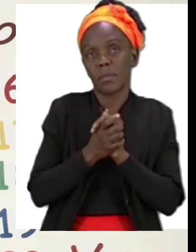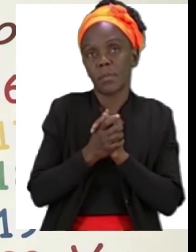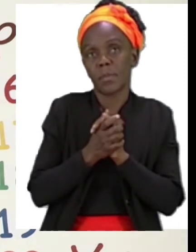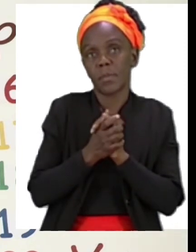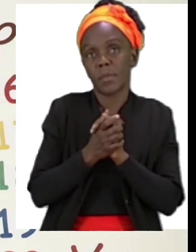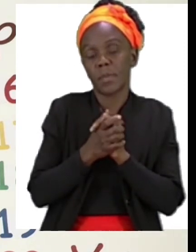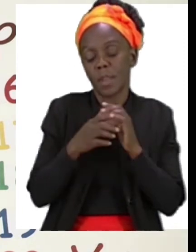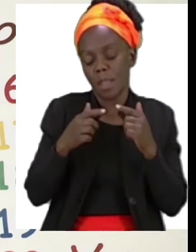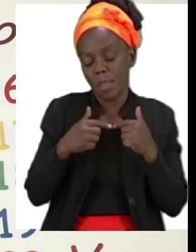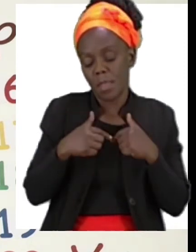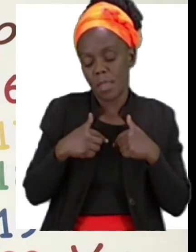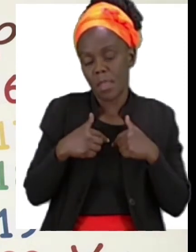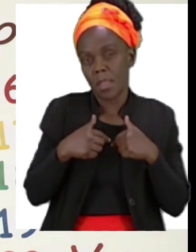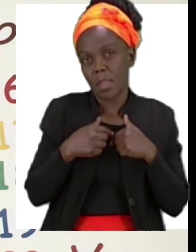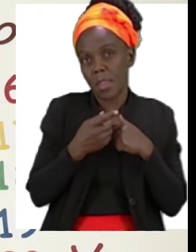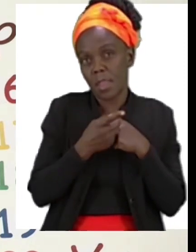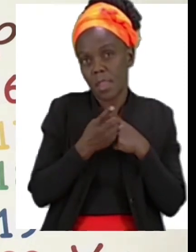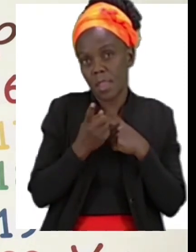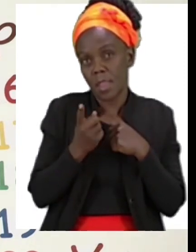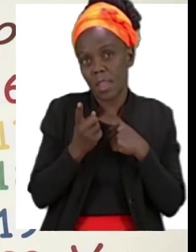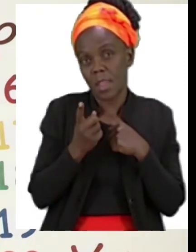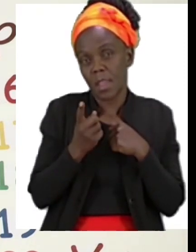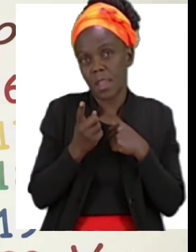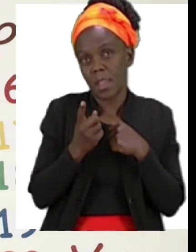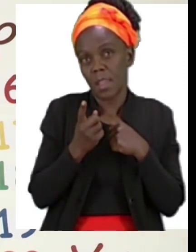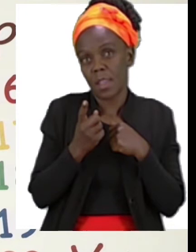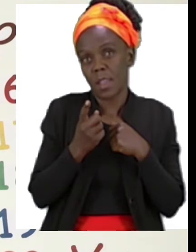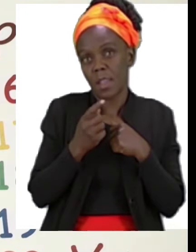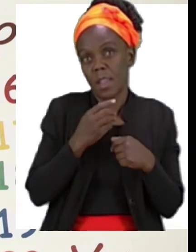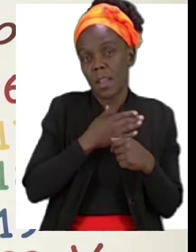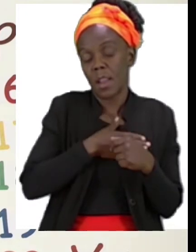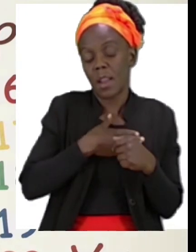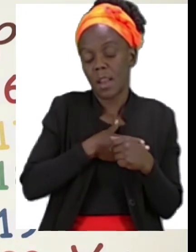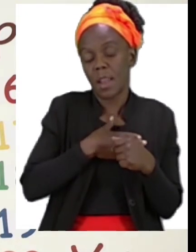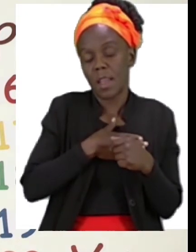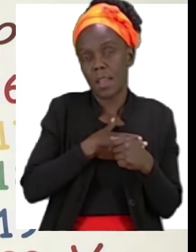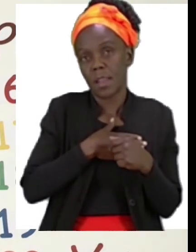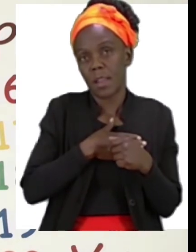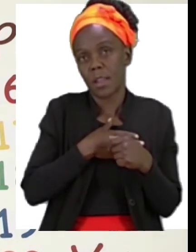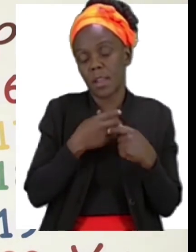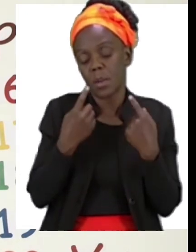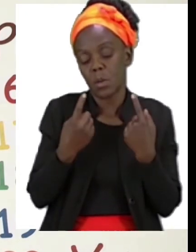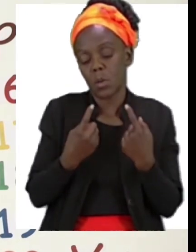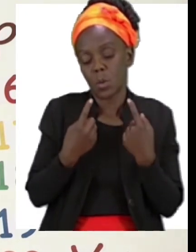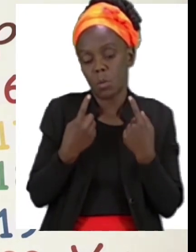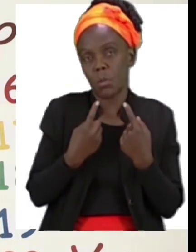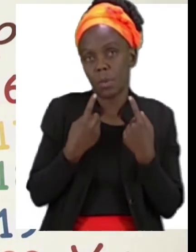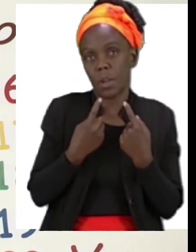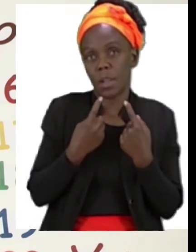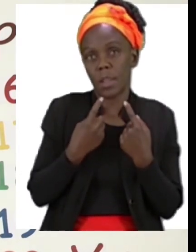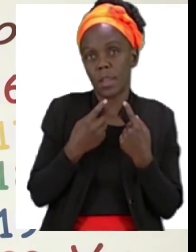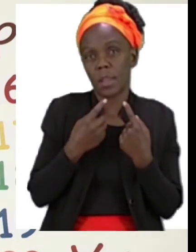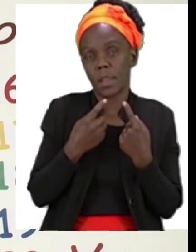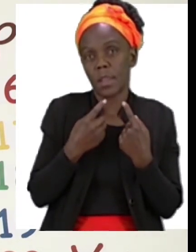is the sentence I am going to write. So I am going to write we